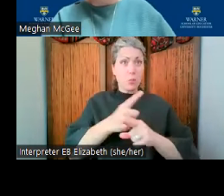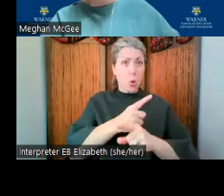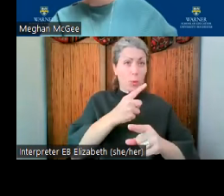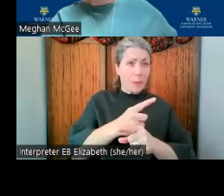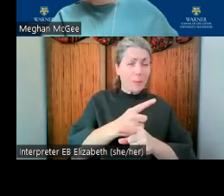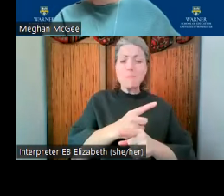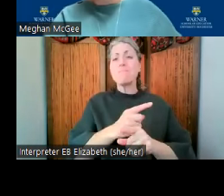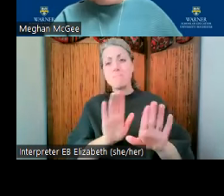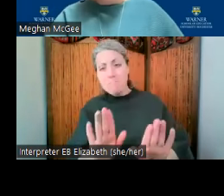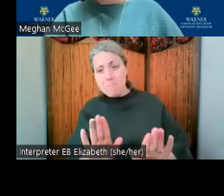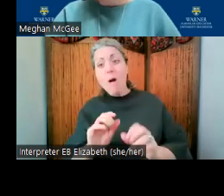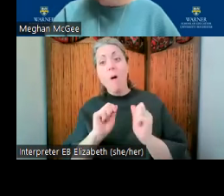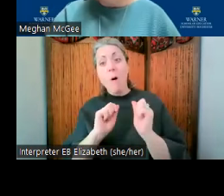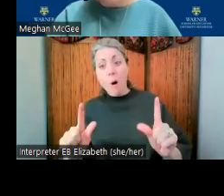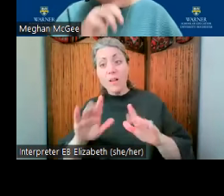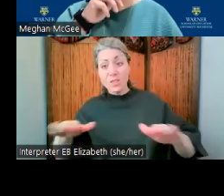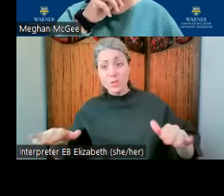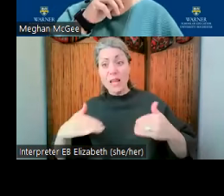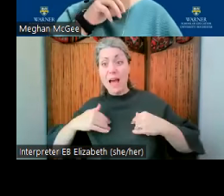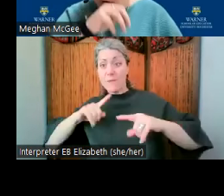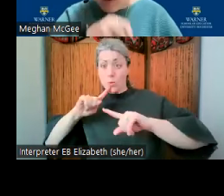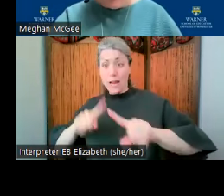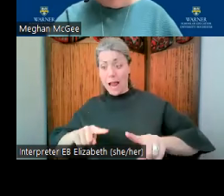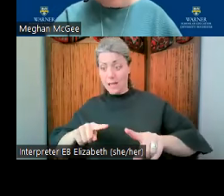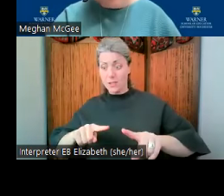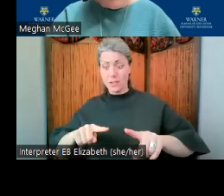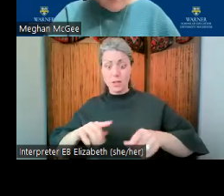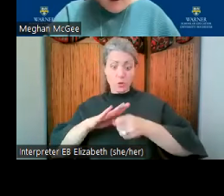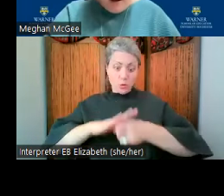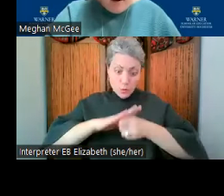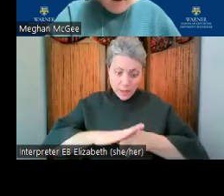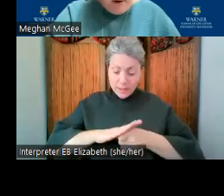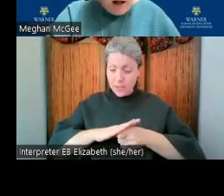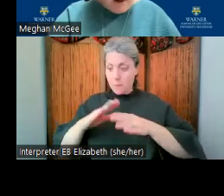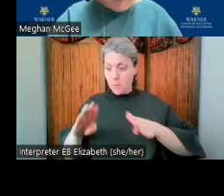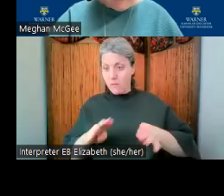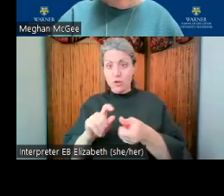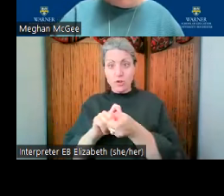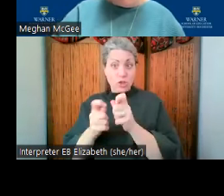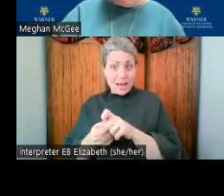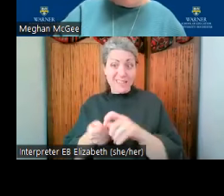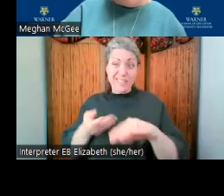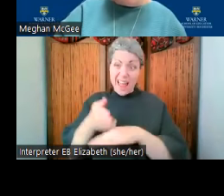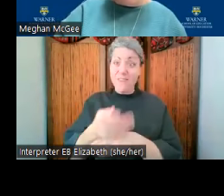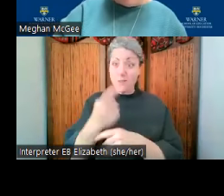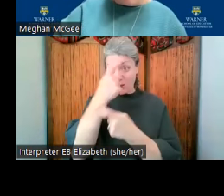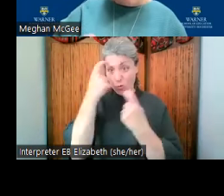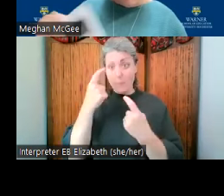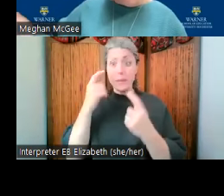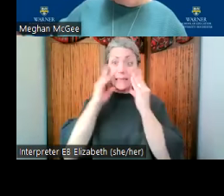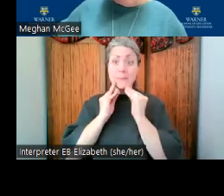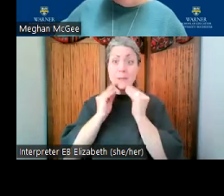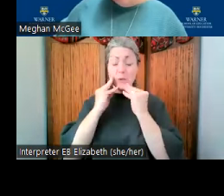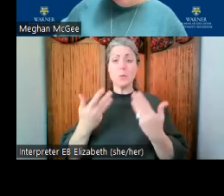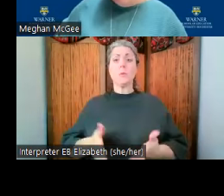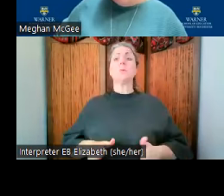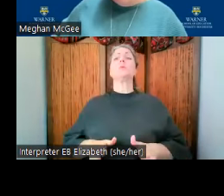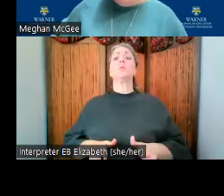express some kind of reaction, distress, or behavioral change following a traumatic